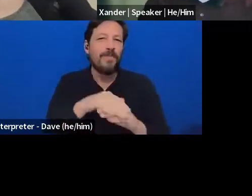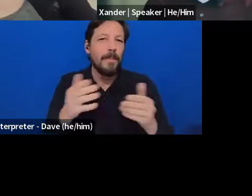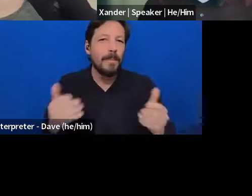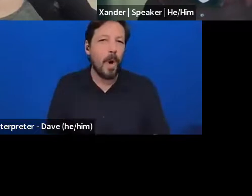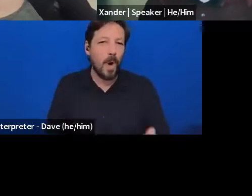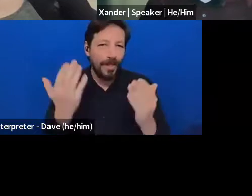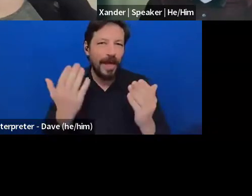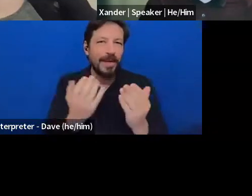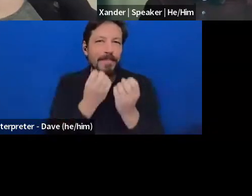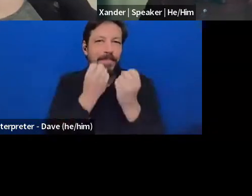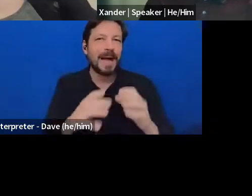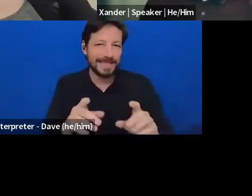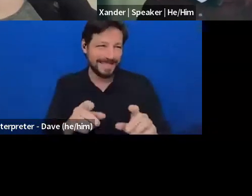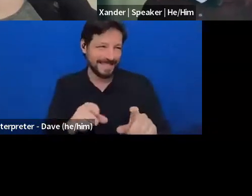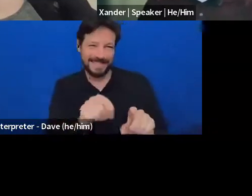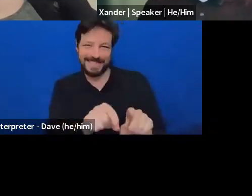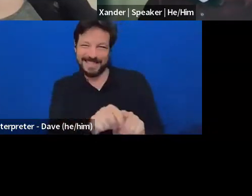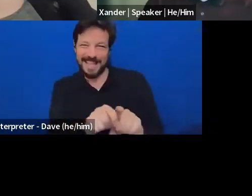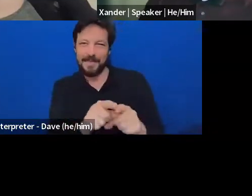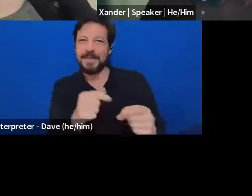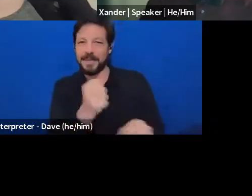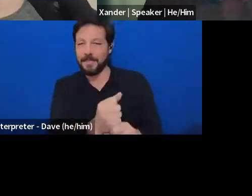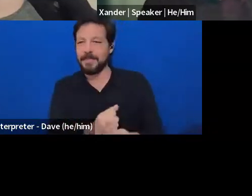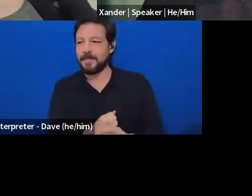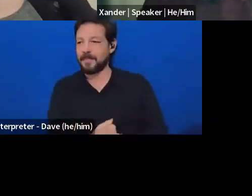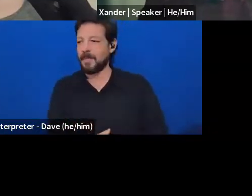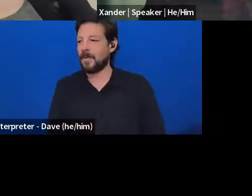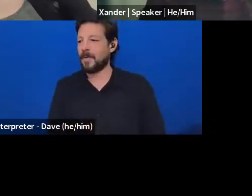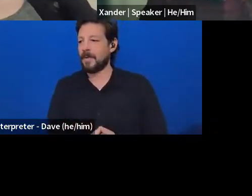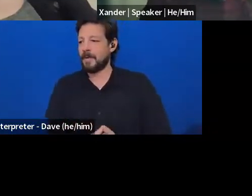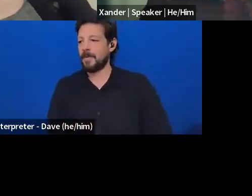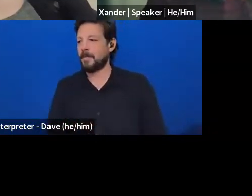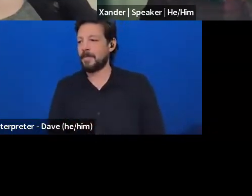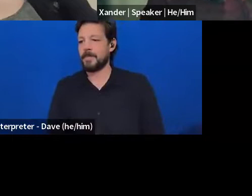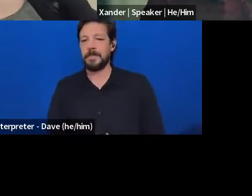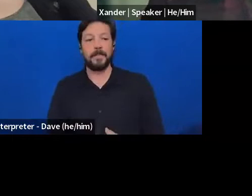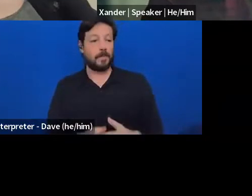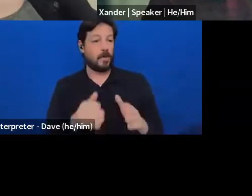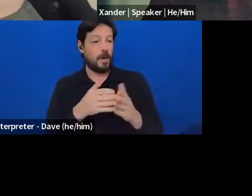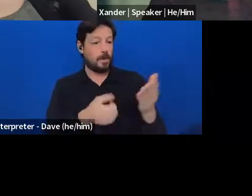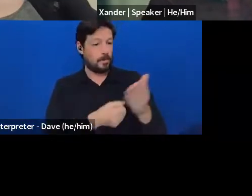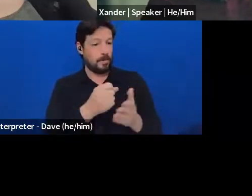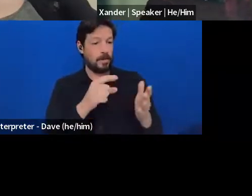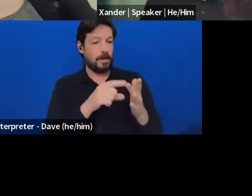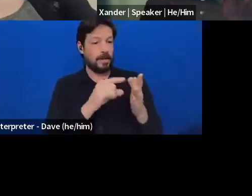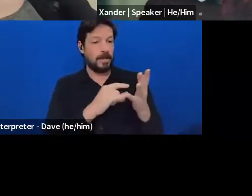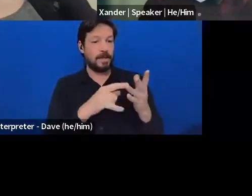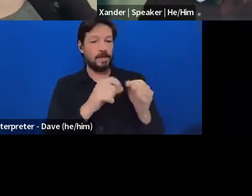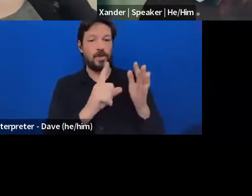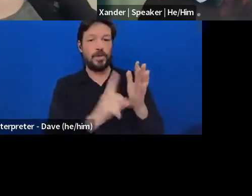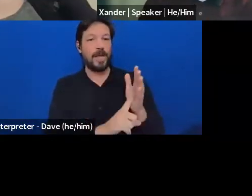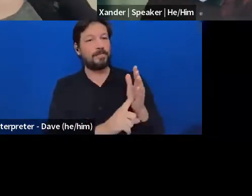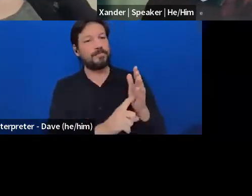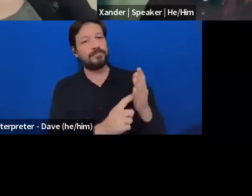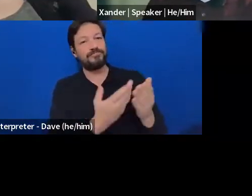already had, which were great examples of that as well. But I will throw over to Isabel for her next story as well,